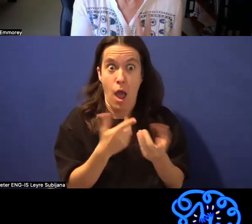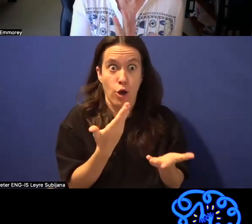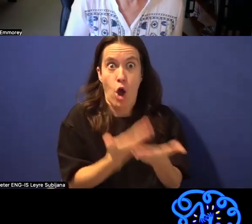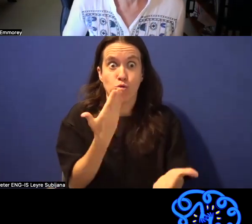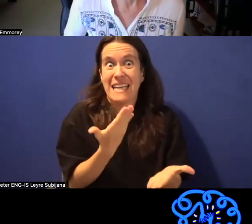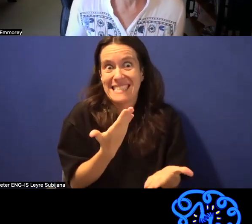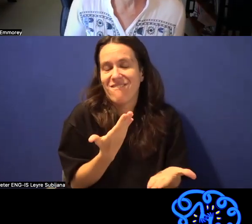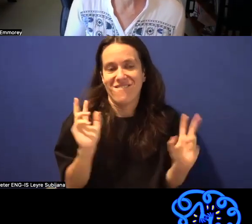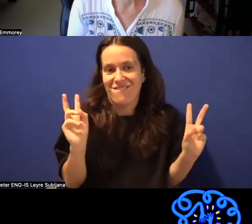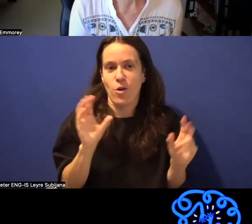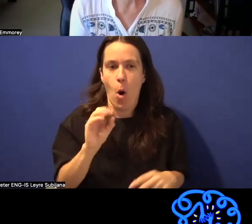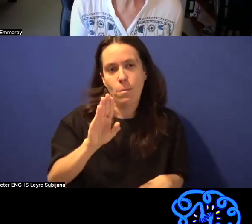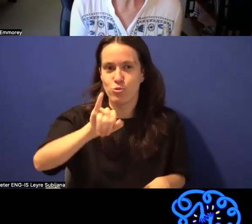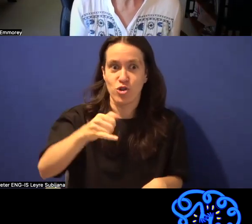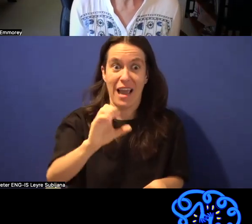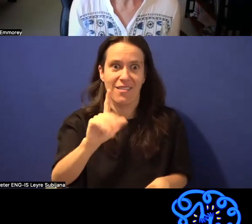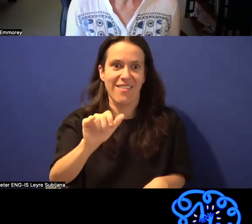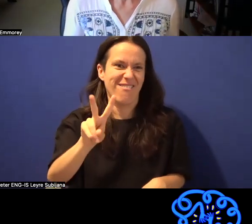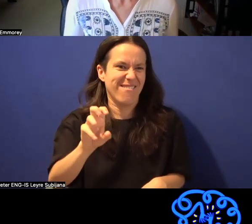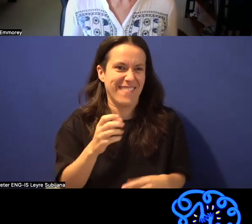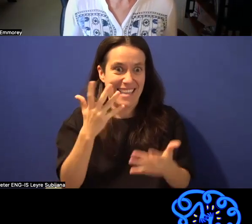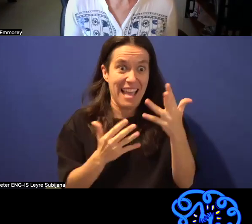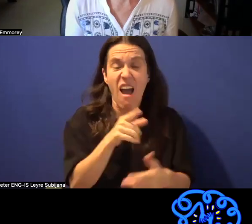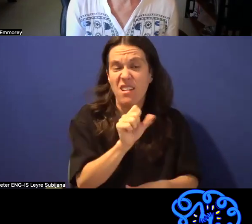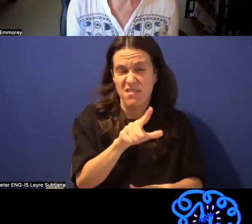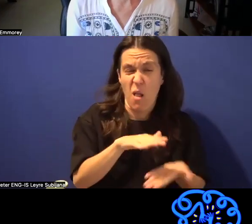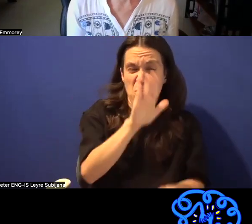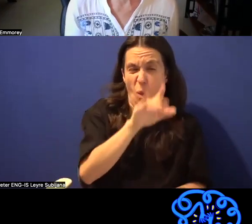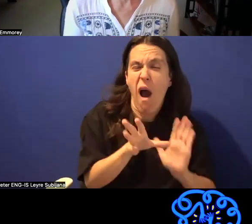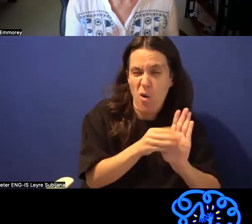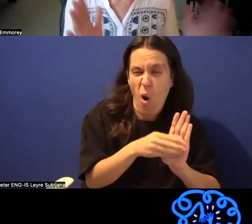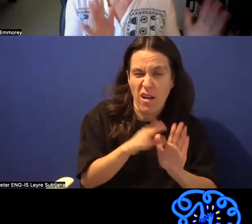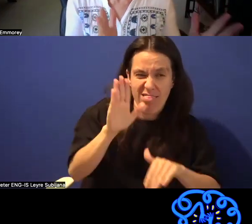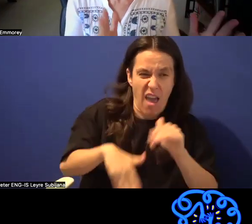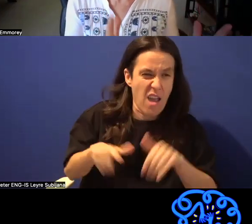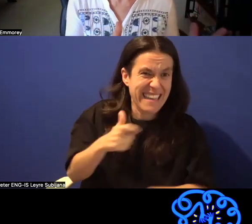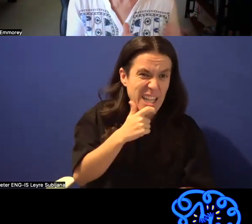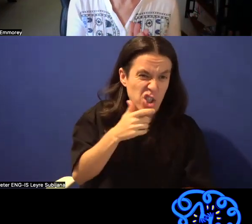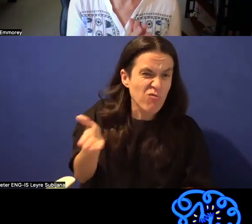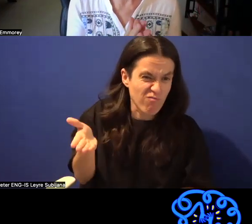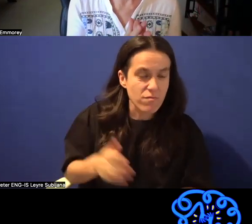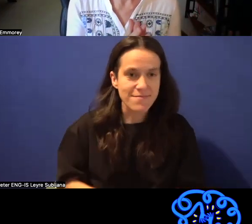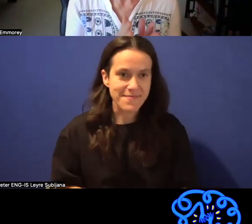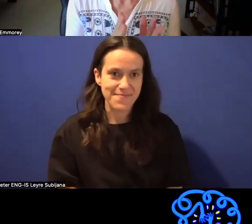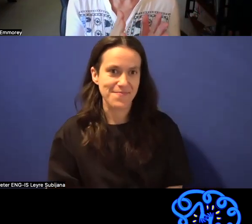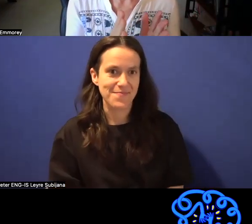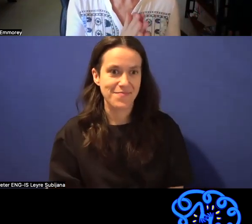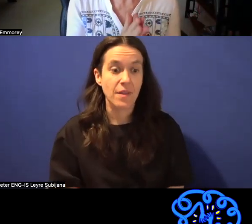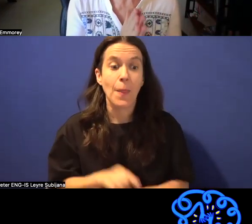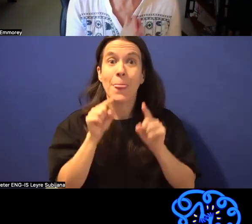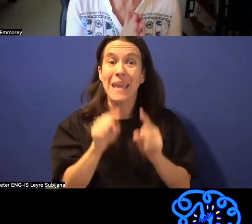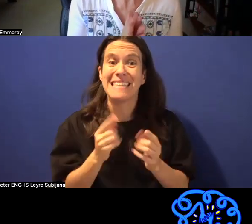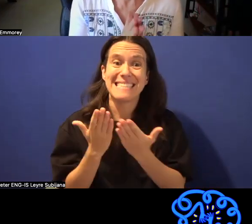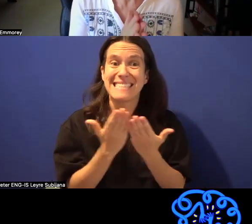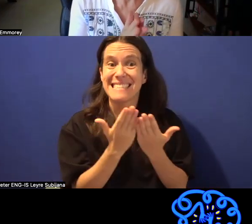more iconic than English. But of course, this study was based on